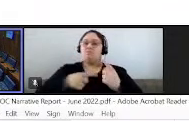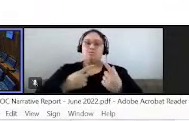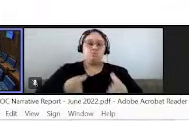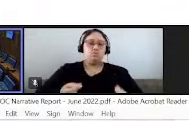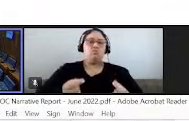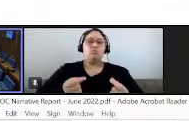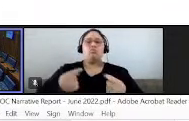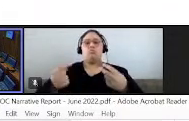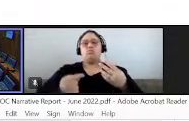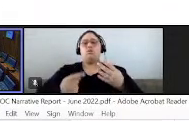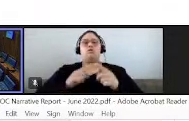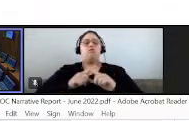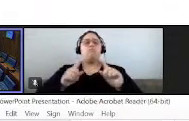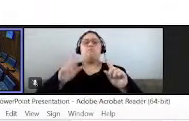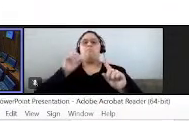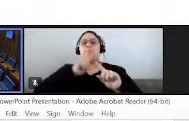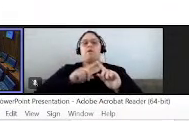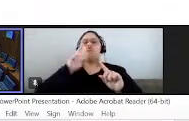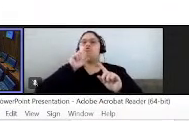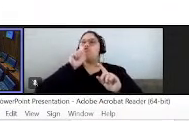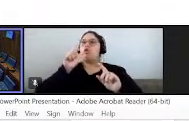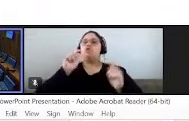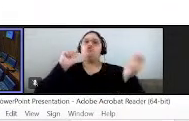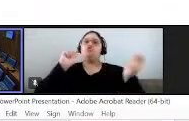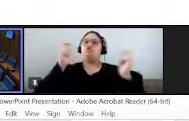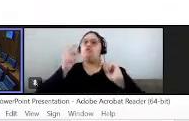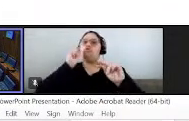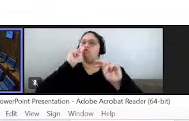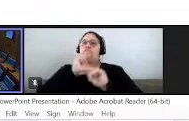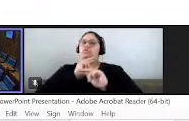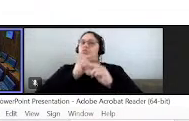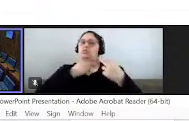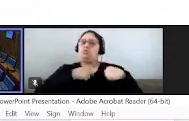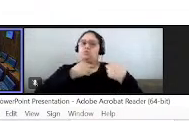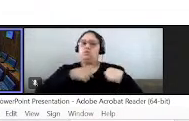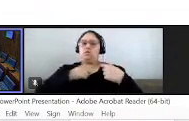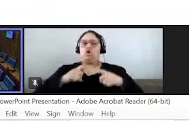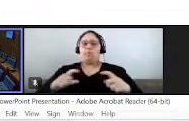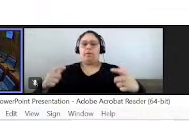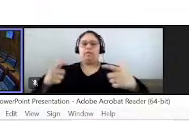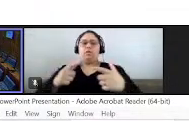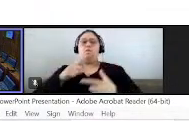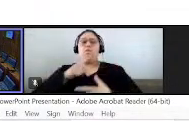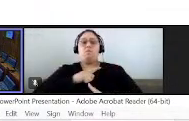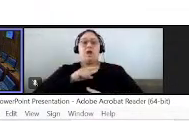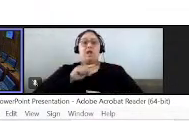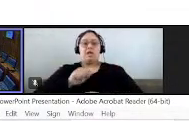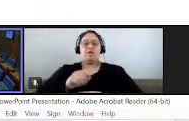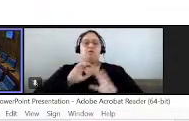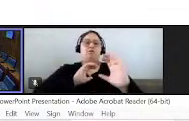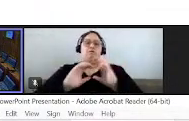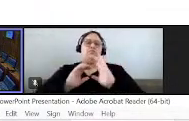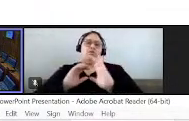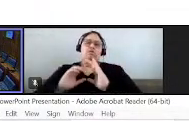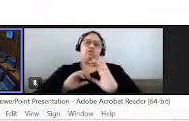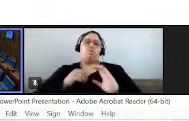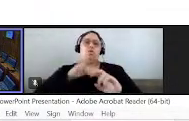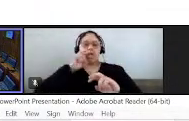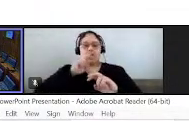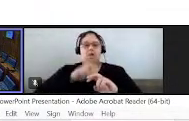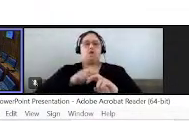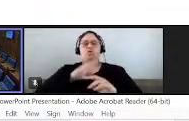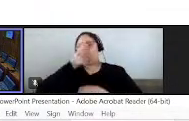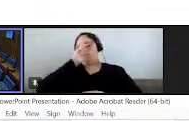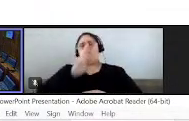not shortchanging the oversight responsibility of the committees, because it's one of the conversations that we have to be